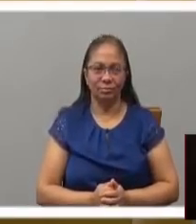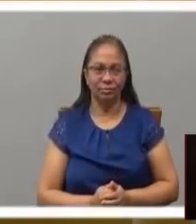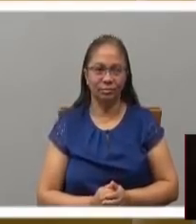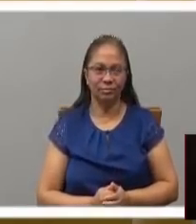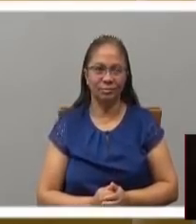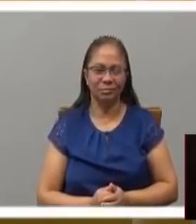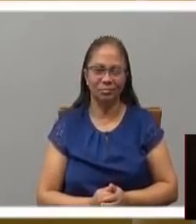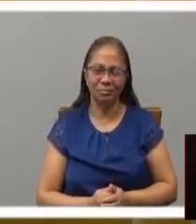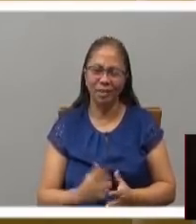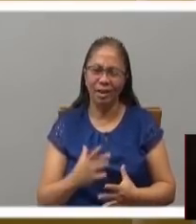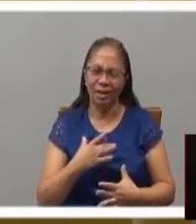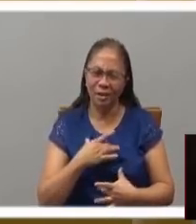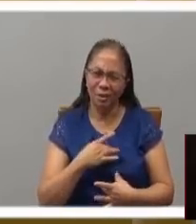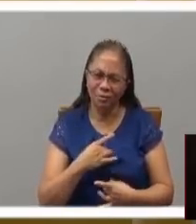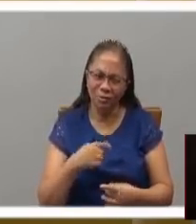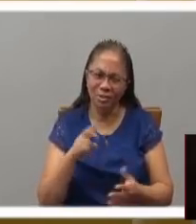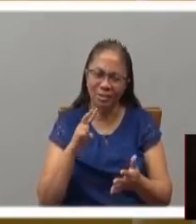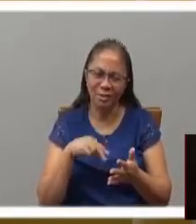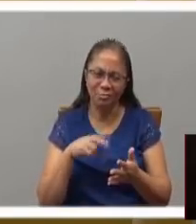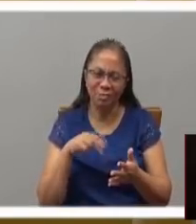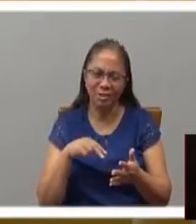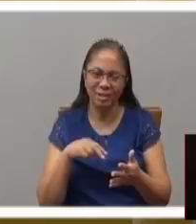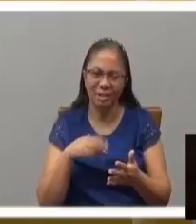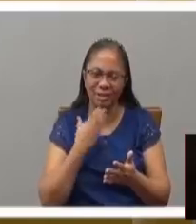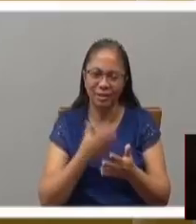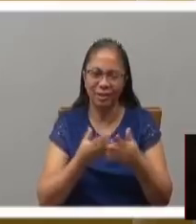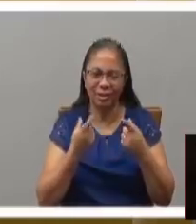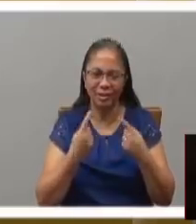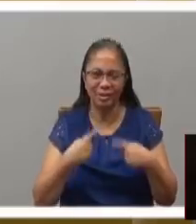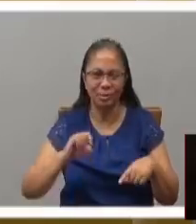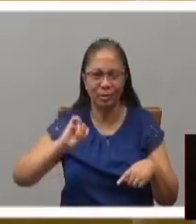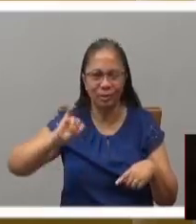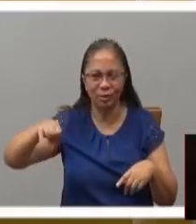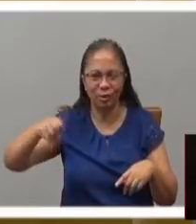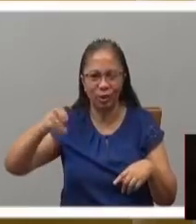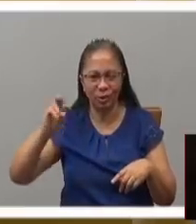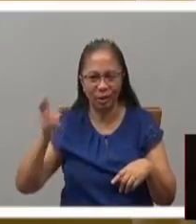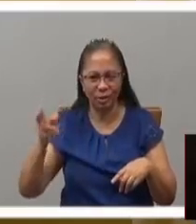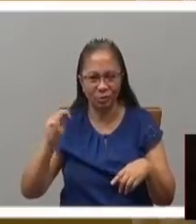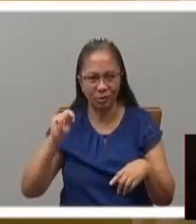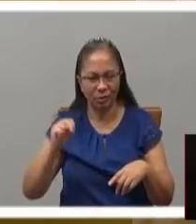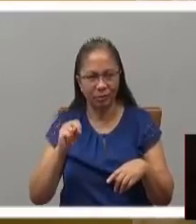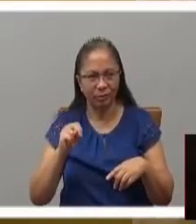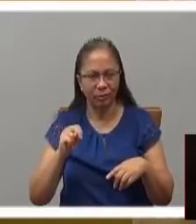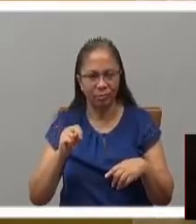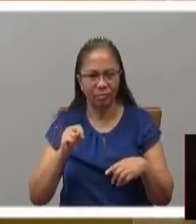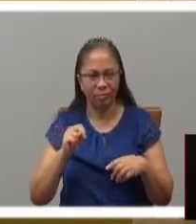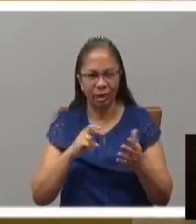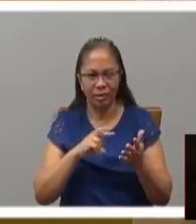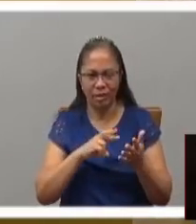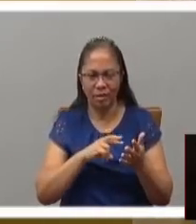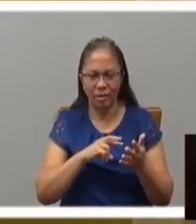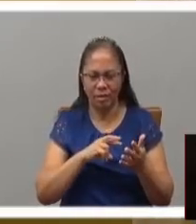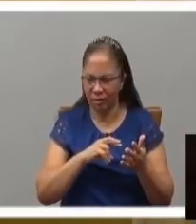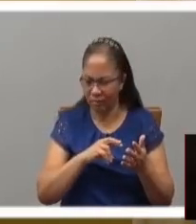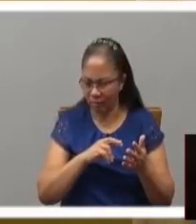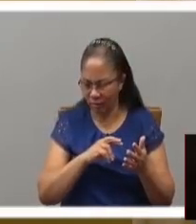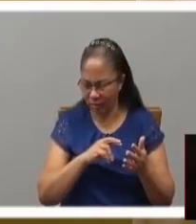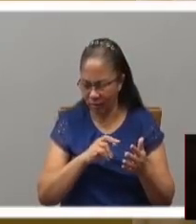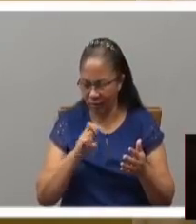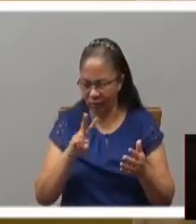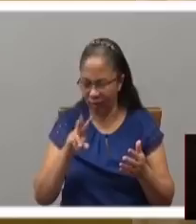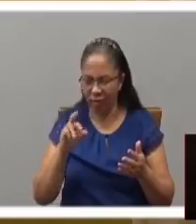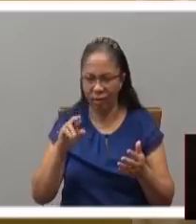Interesting gospel reading according to John. And I'm drawn to verse 8 of that particular